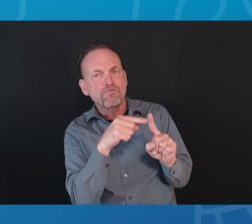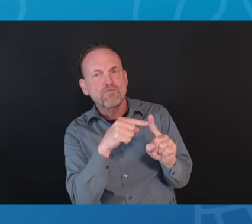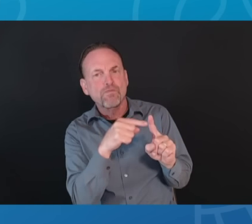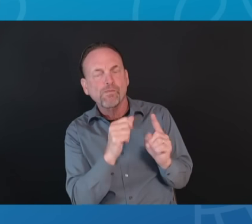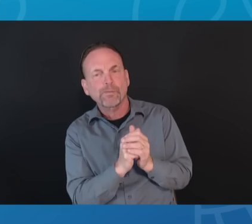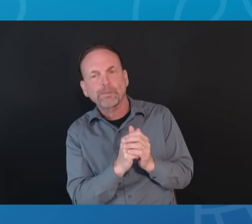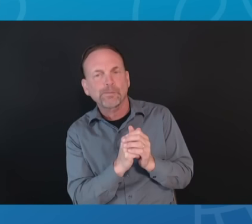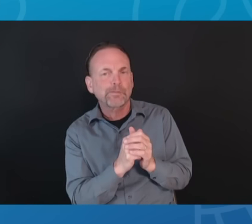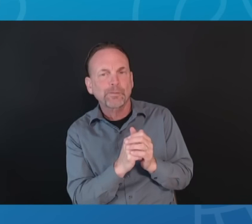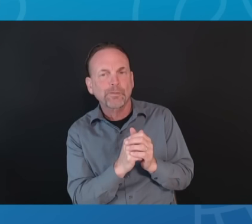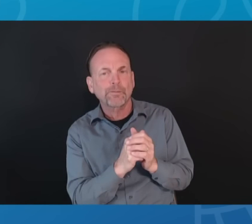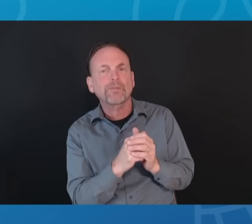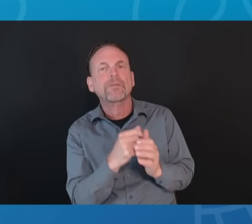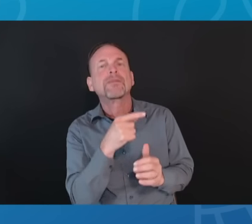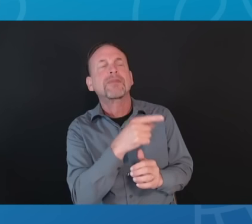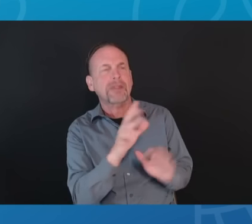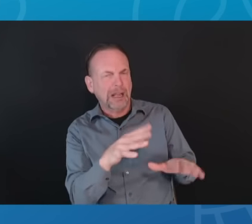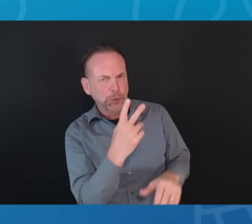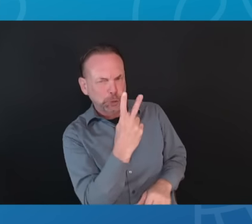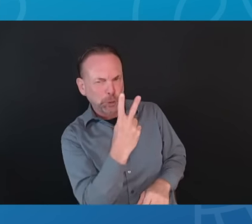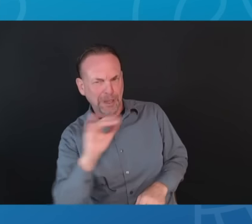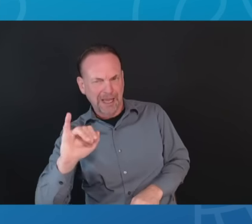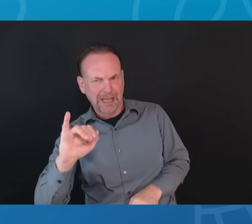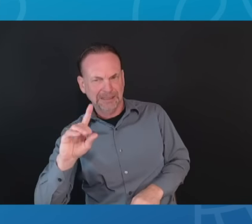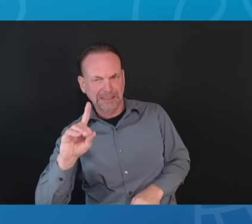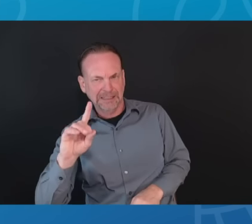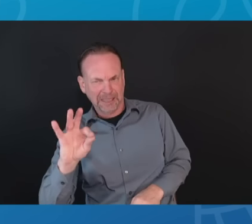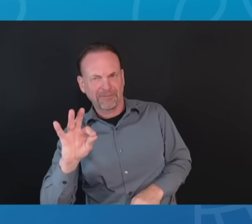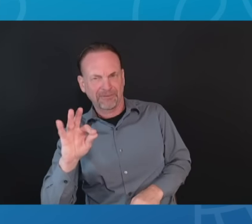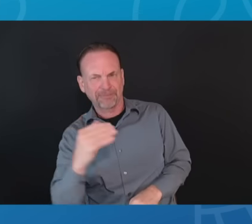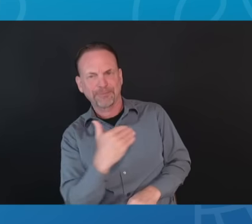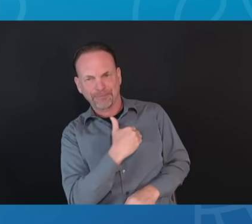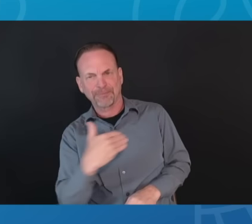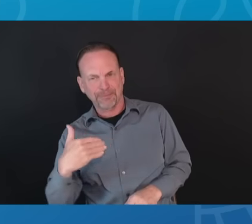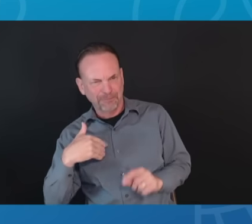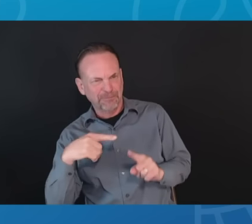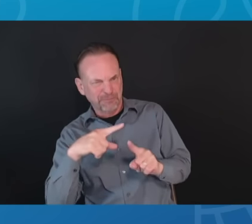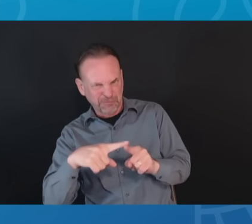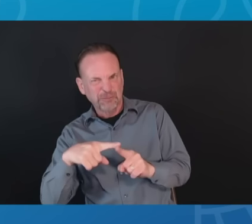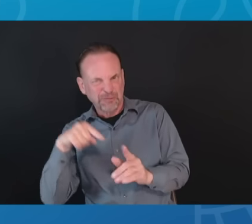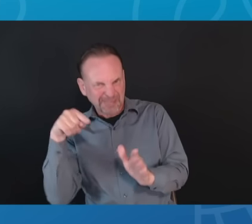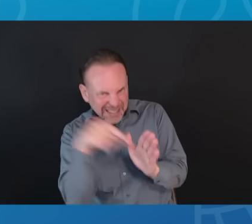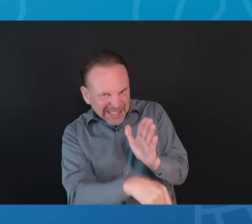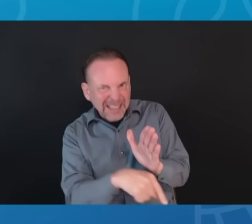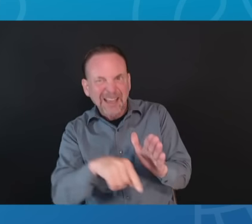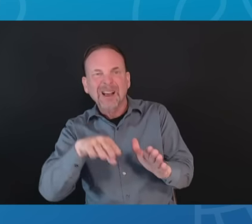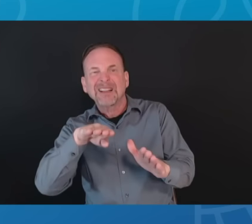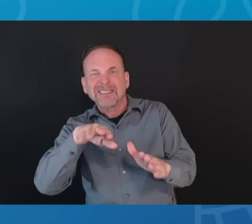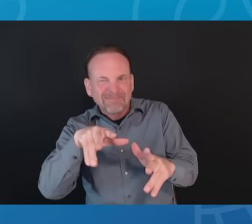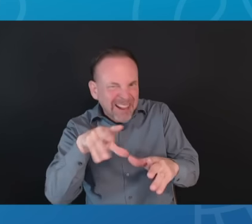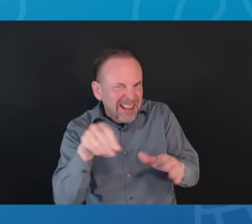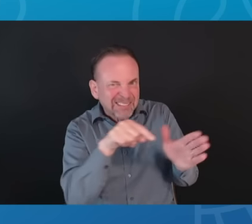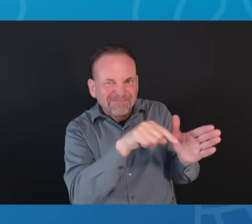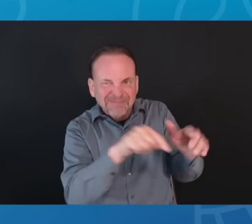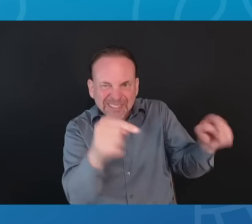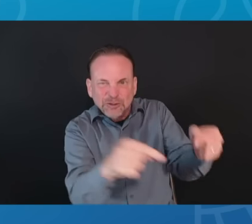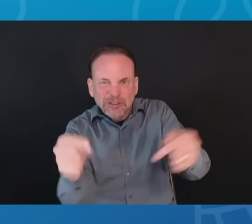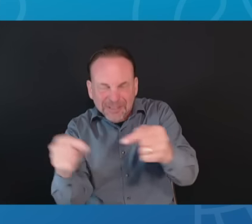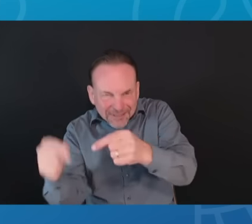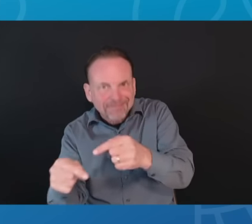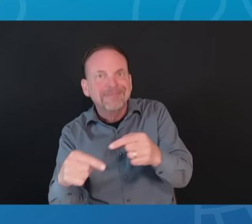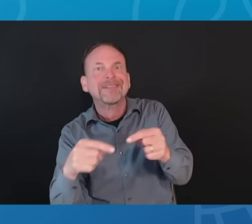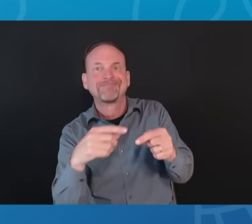These attacks and other attacks have brought Iraq to the brink of this conflict. Have you ever talked to the Iraqi government about